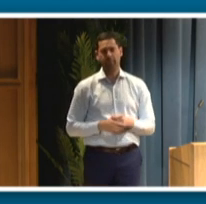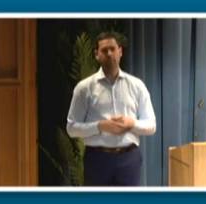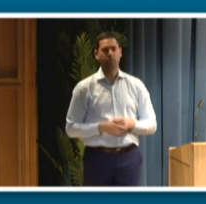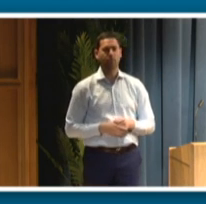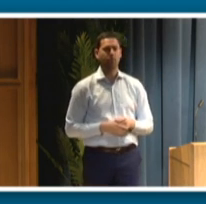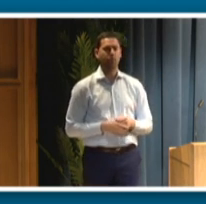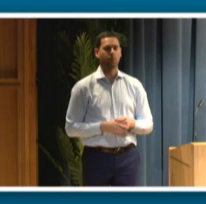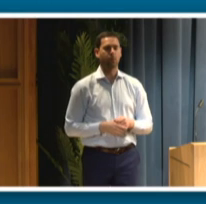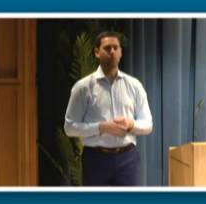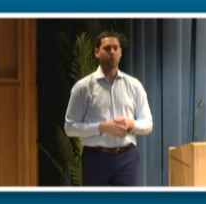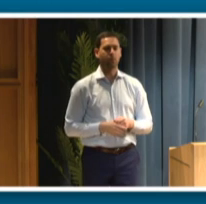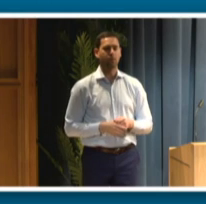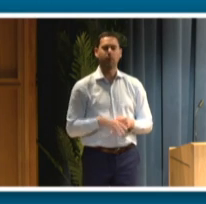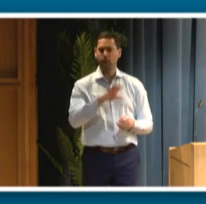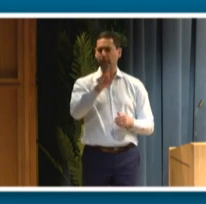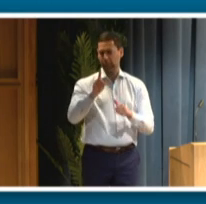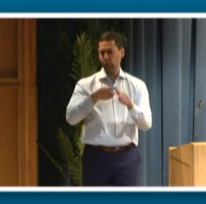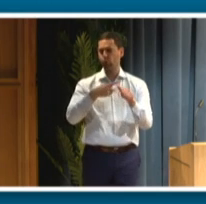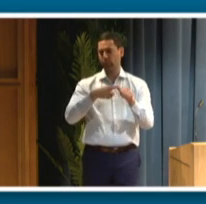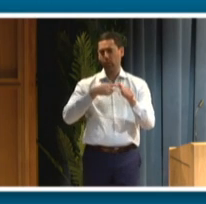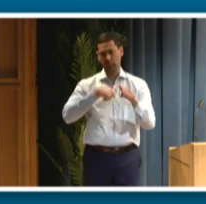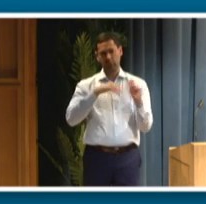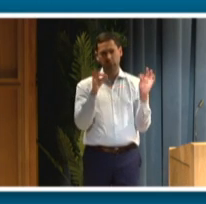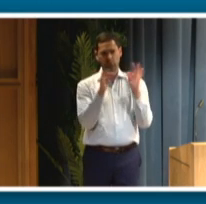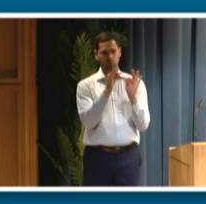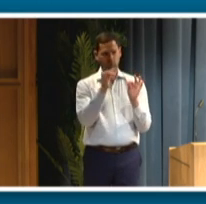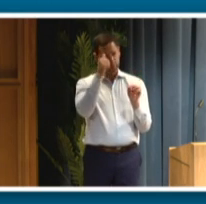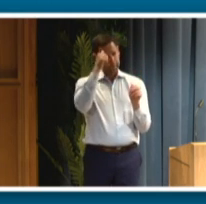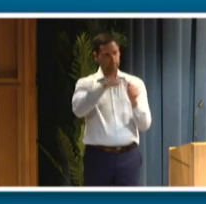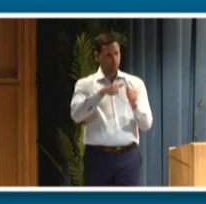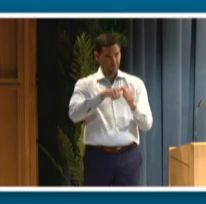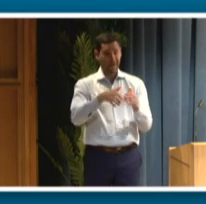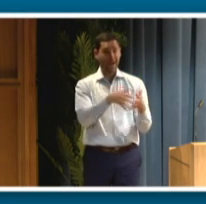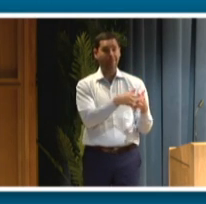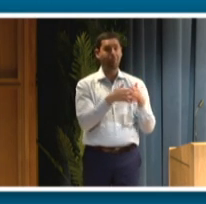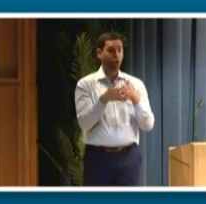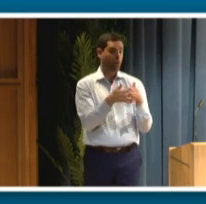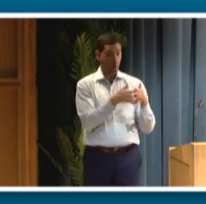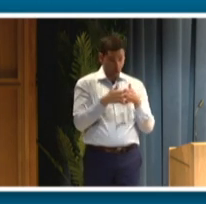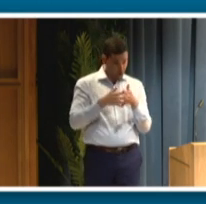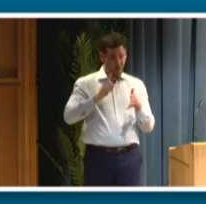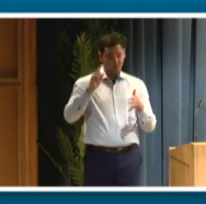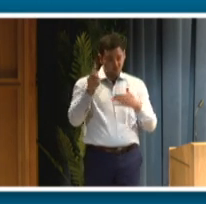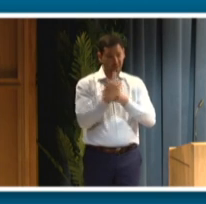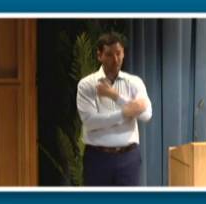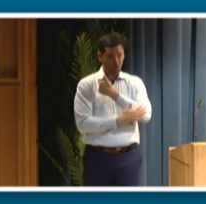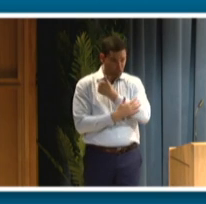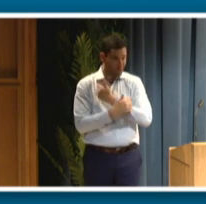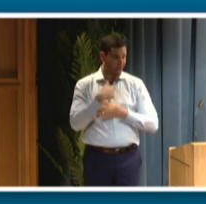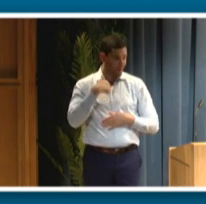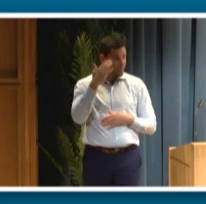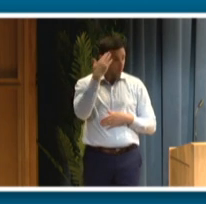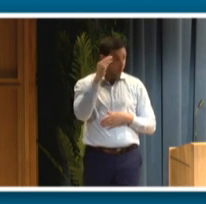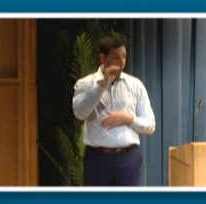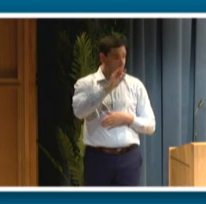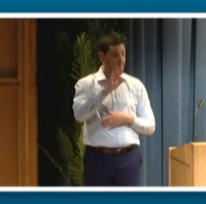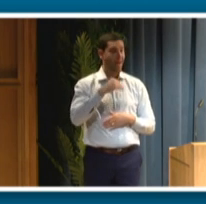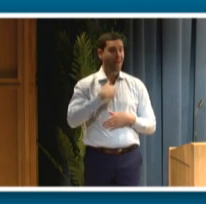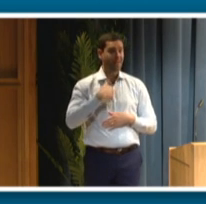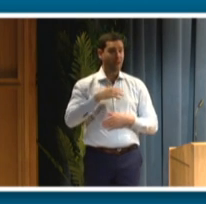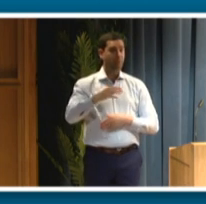it's important to note that America is the only country that I know of that has maximum security